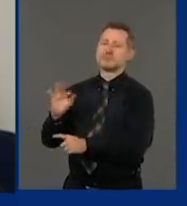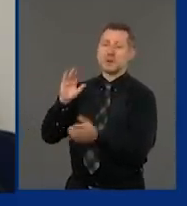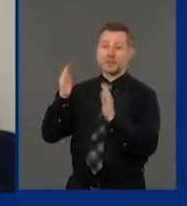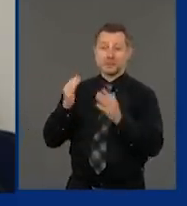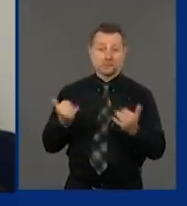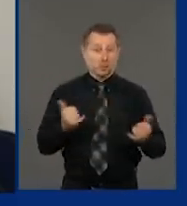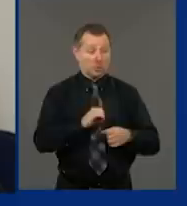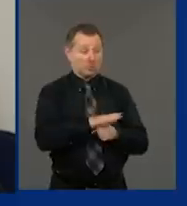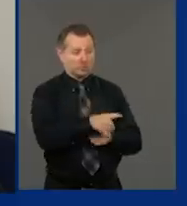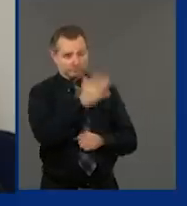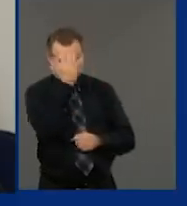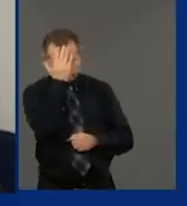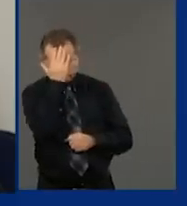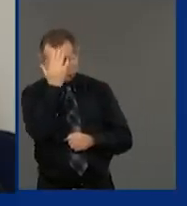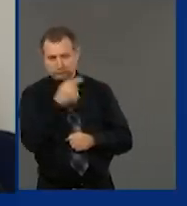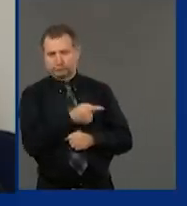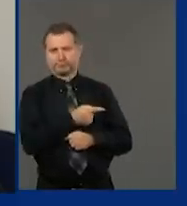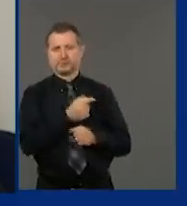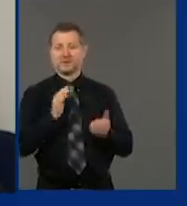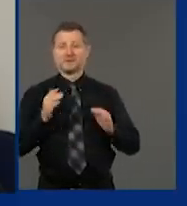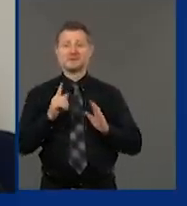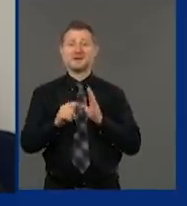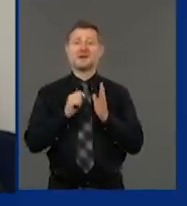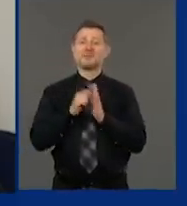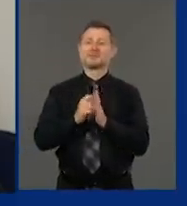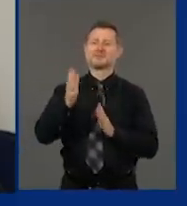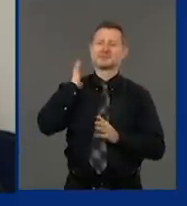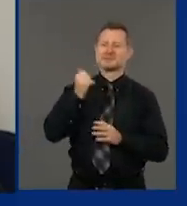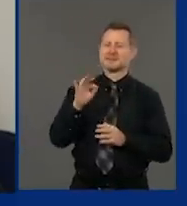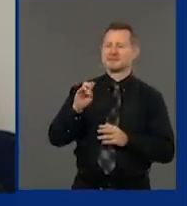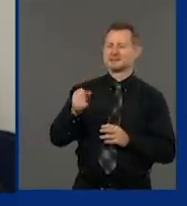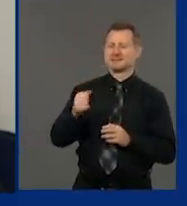Nobody died in the Watergate scandal.